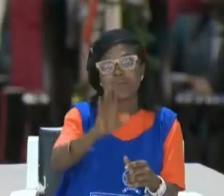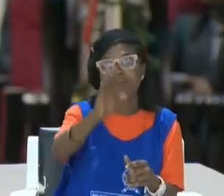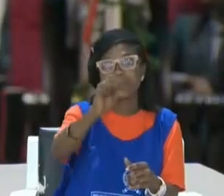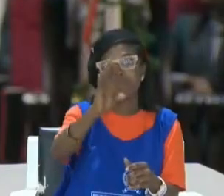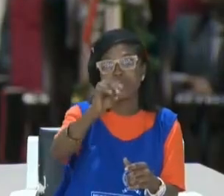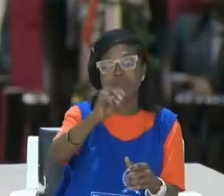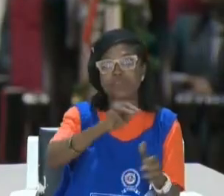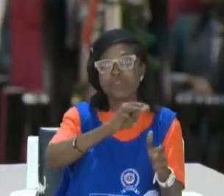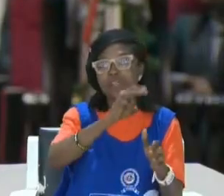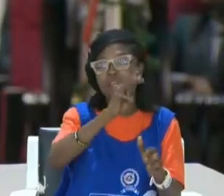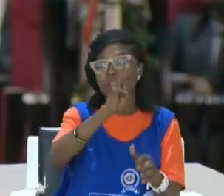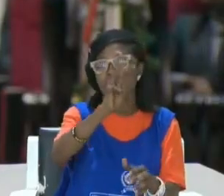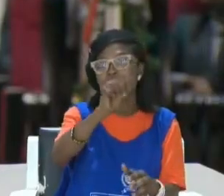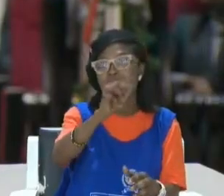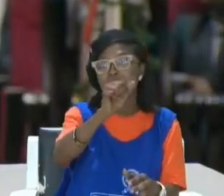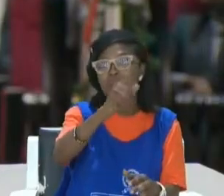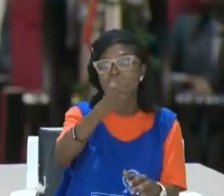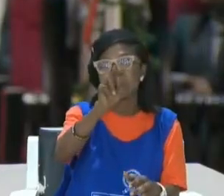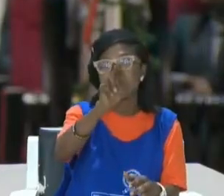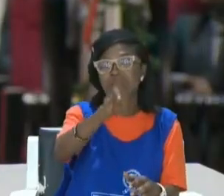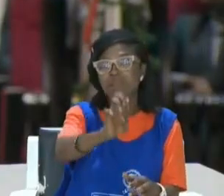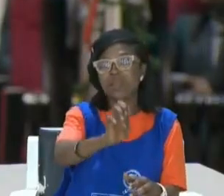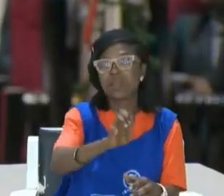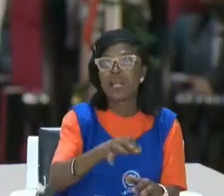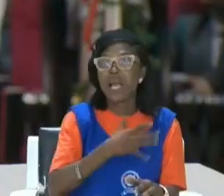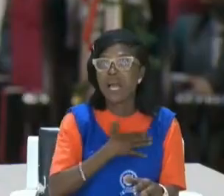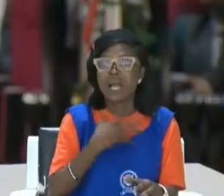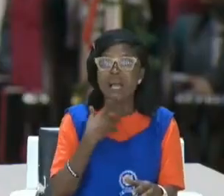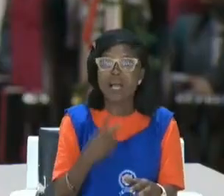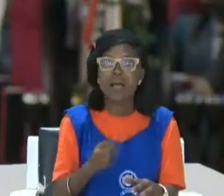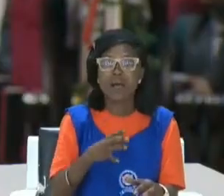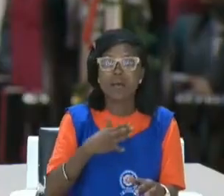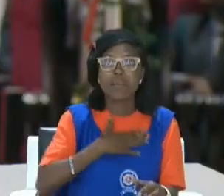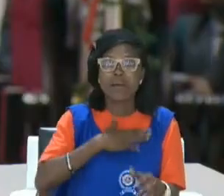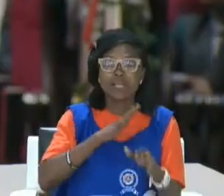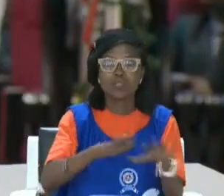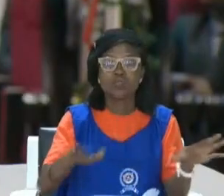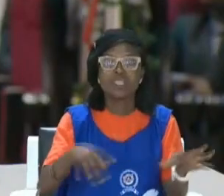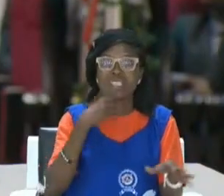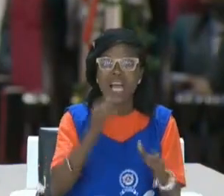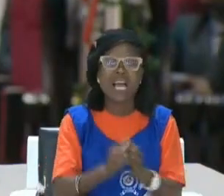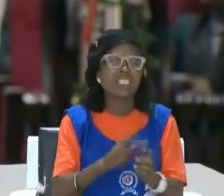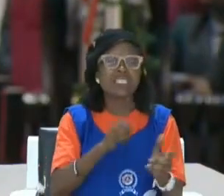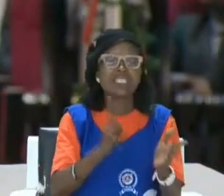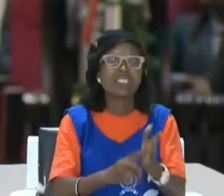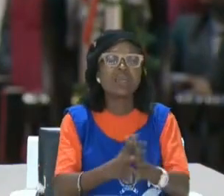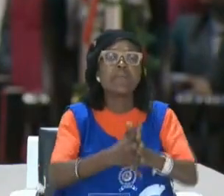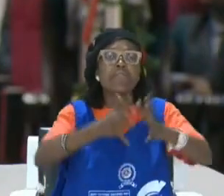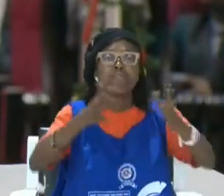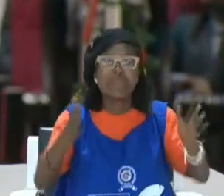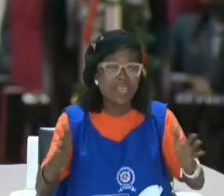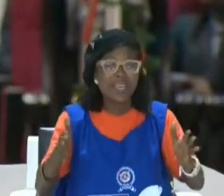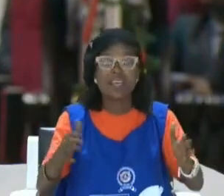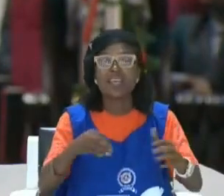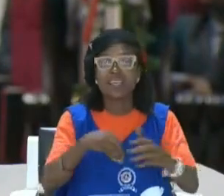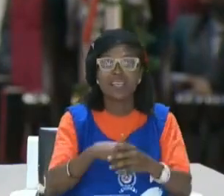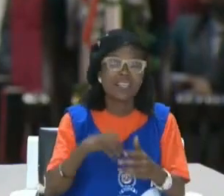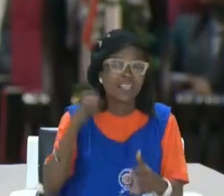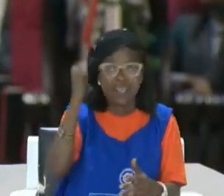And my children said, oh, this is the biggest auditorium in Africa. Let's wall it